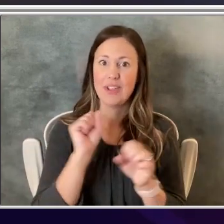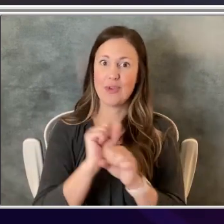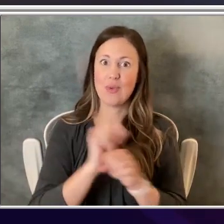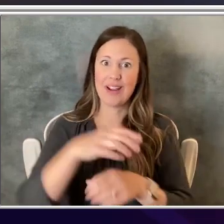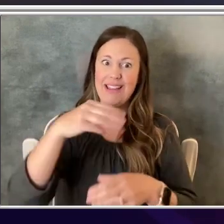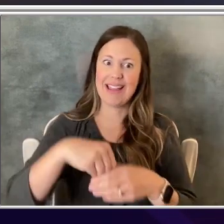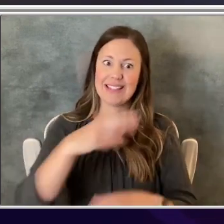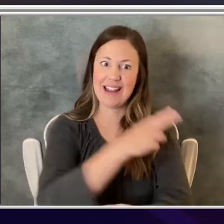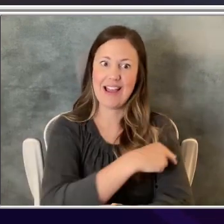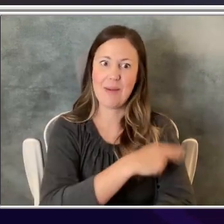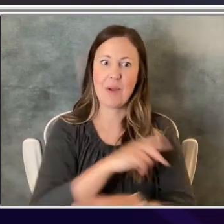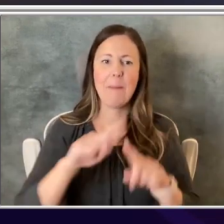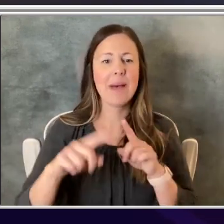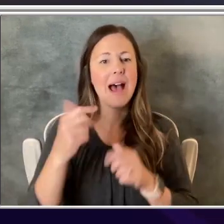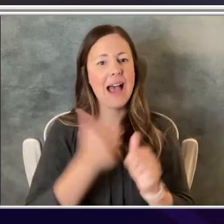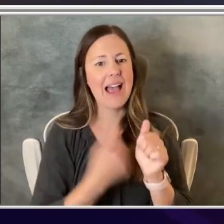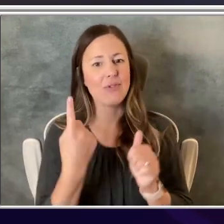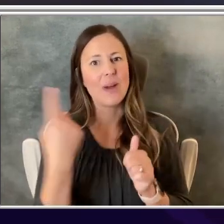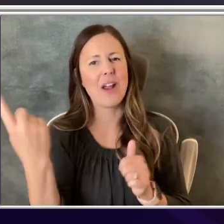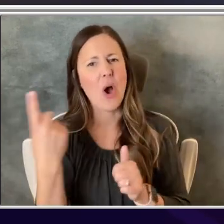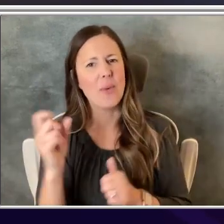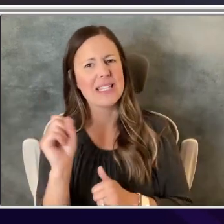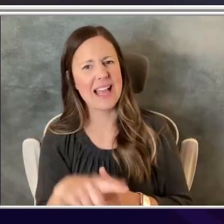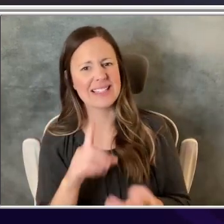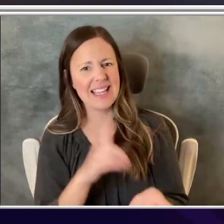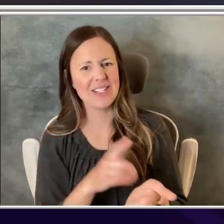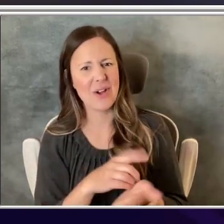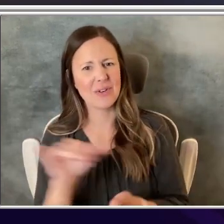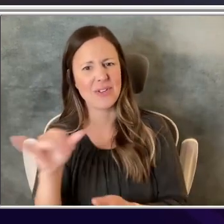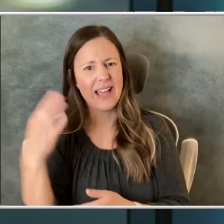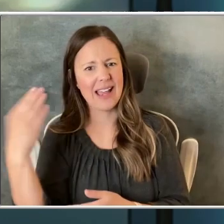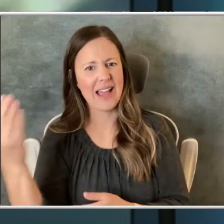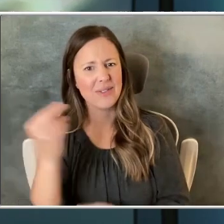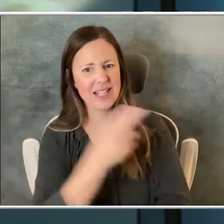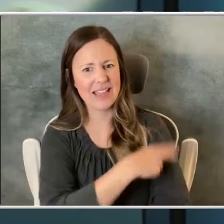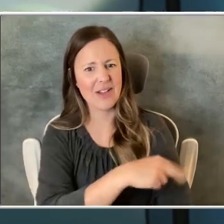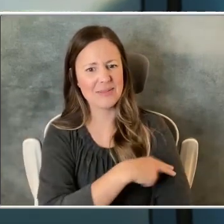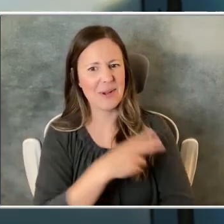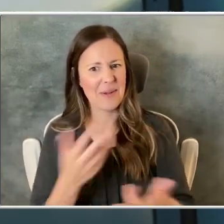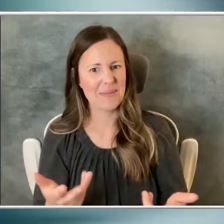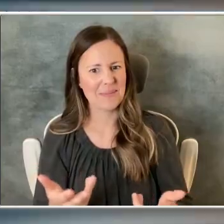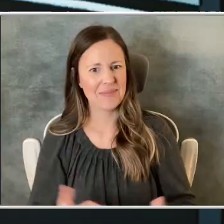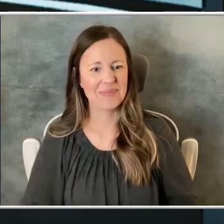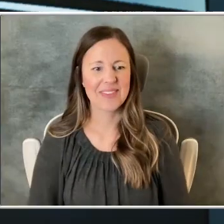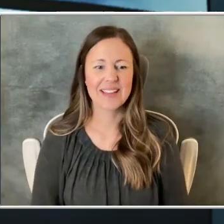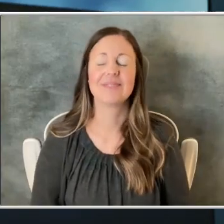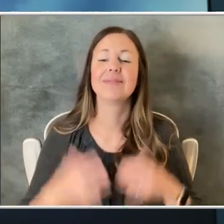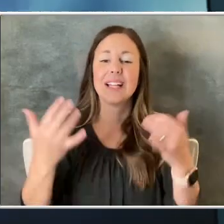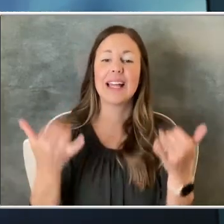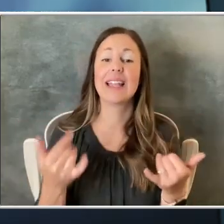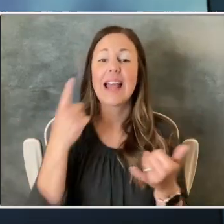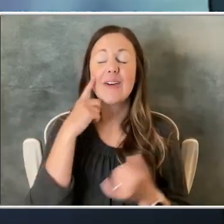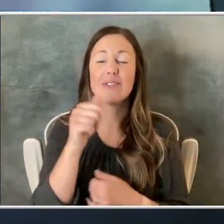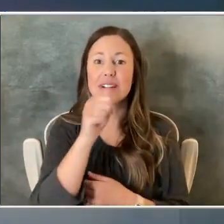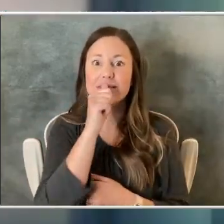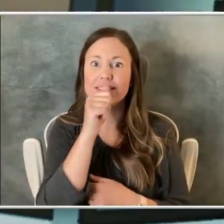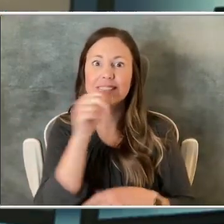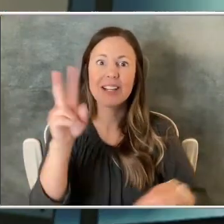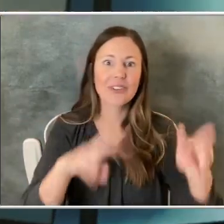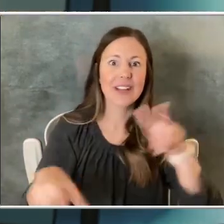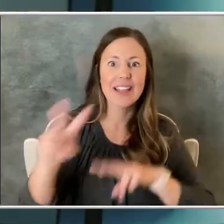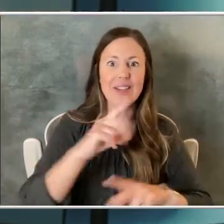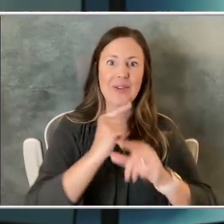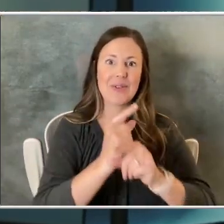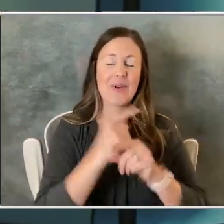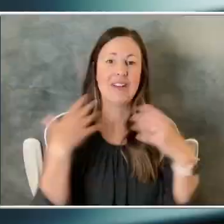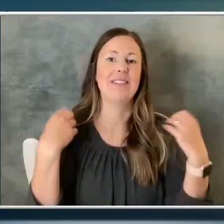However, everyone's always asking what doctors are like outside of the hospital. Now for a secret look into the guardians of healthcare